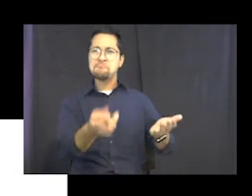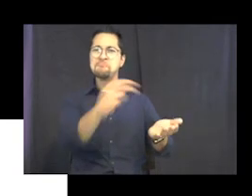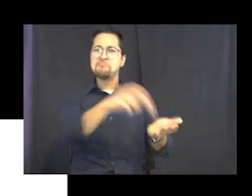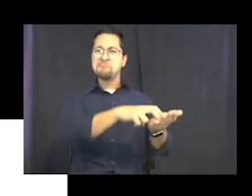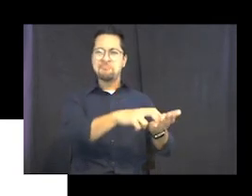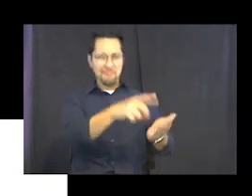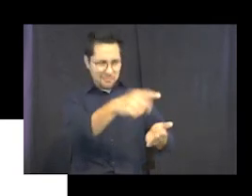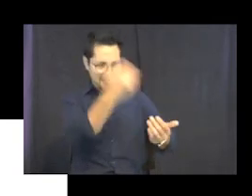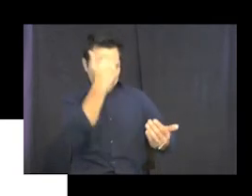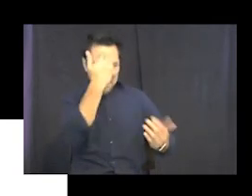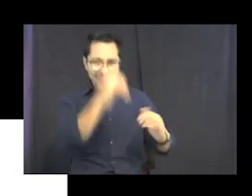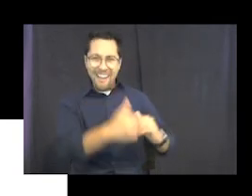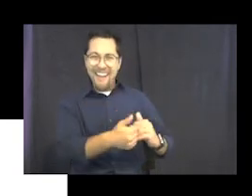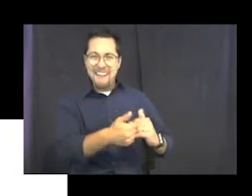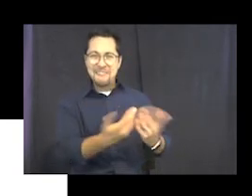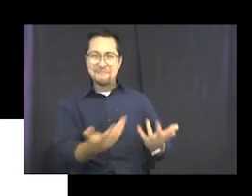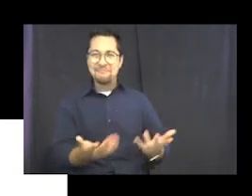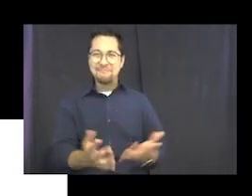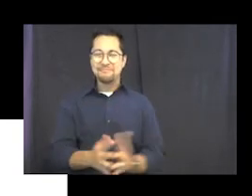so.